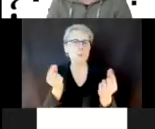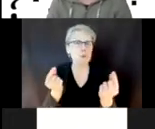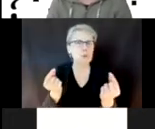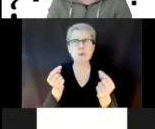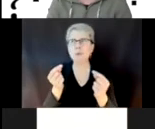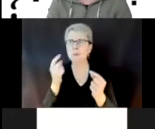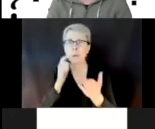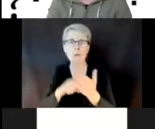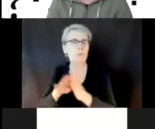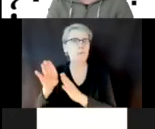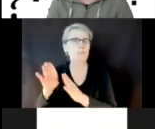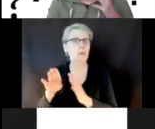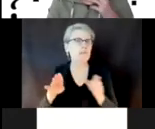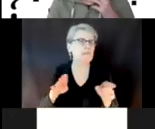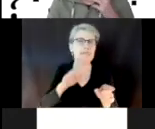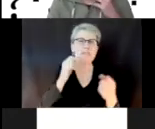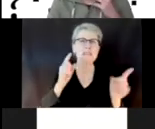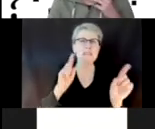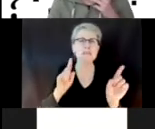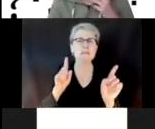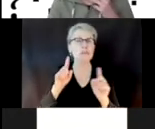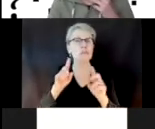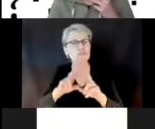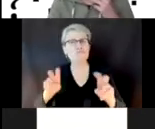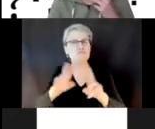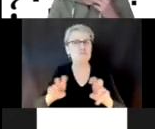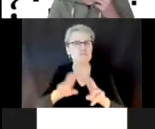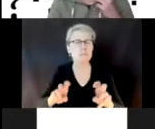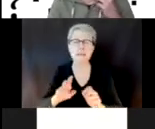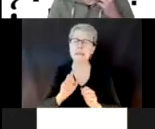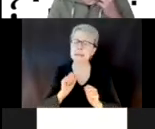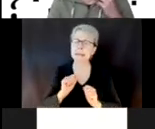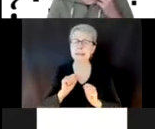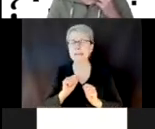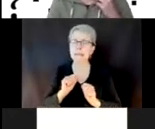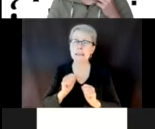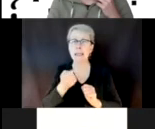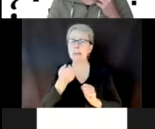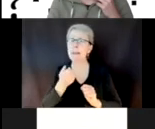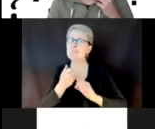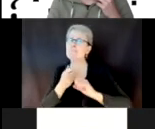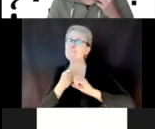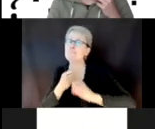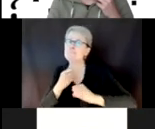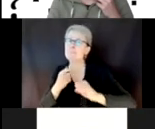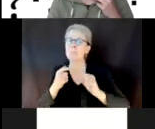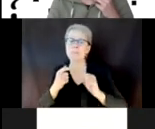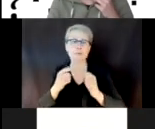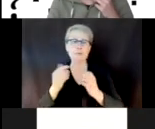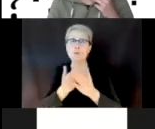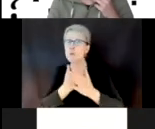not. I'm always hesitant to invest like too much marketing time into a new